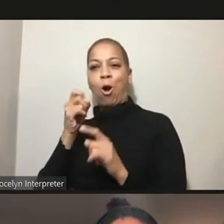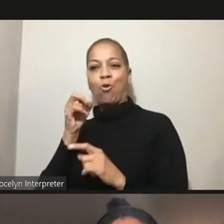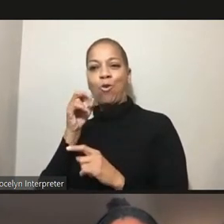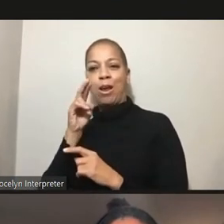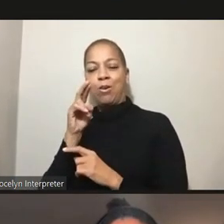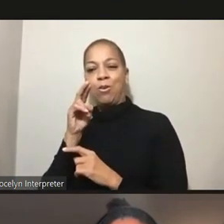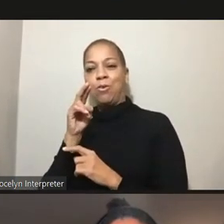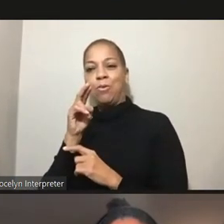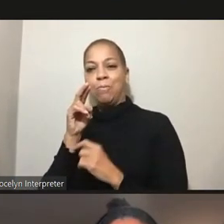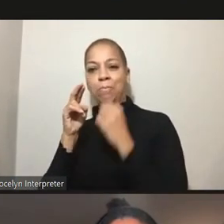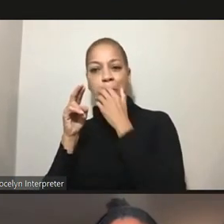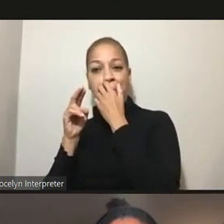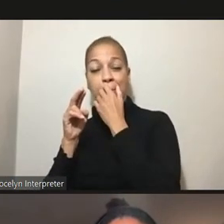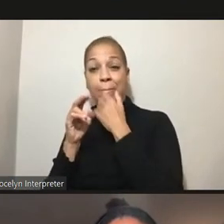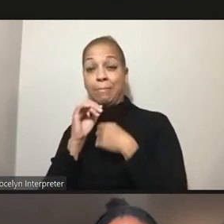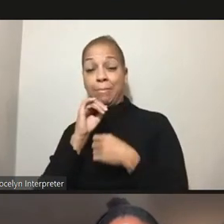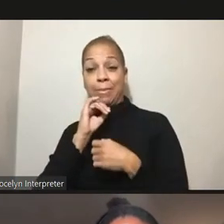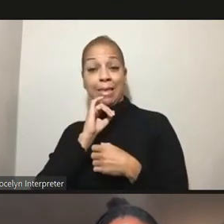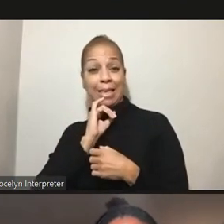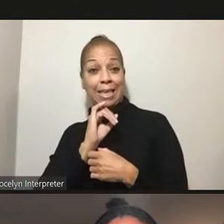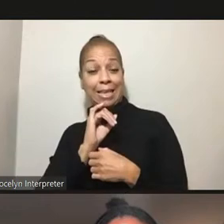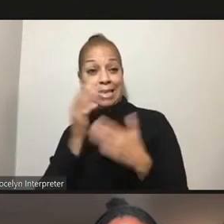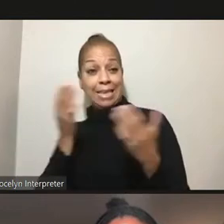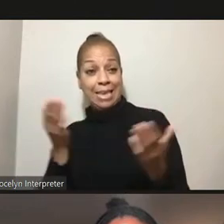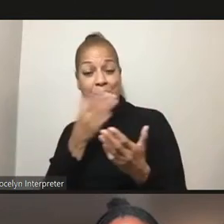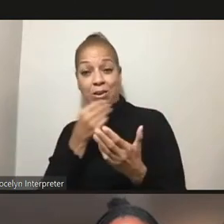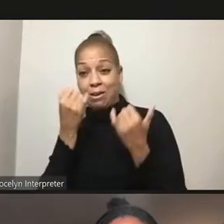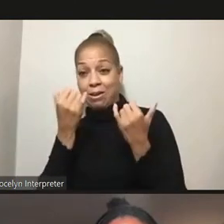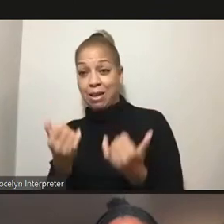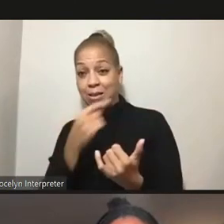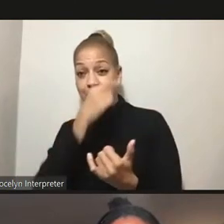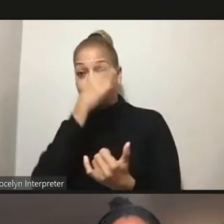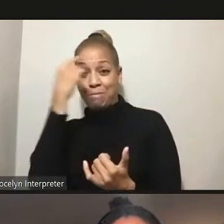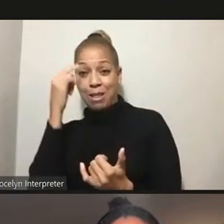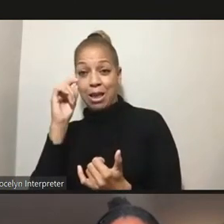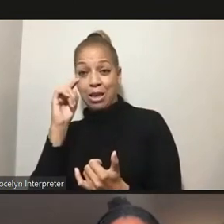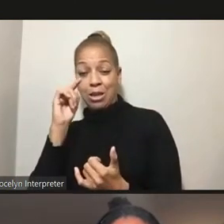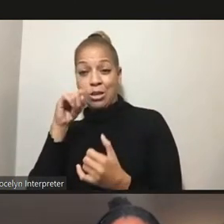is here and now Black trauma.